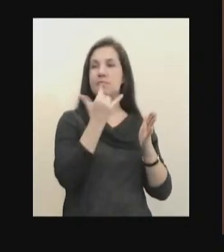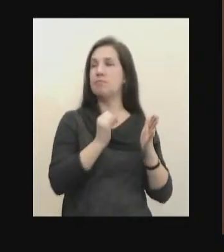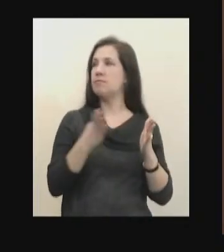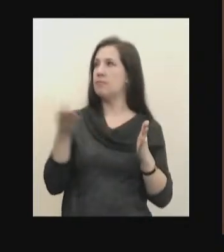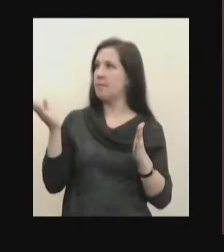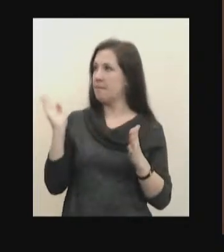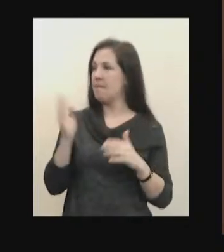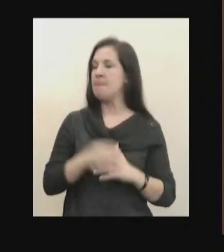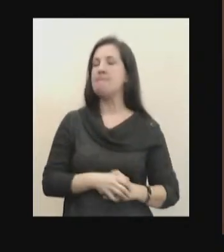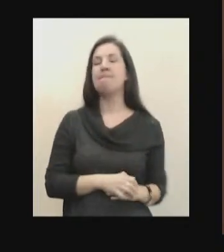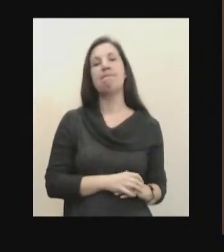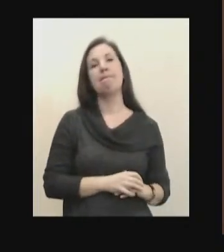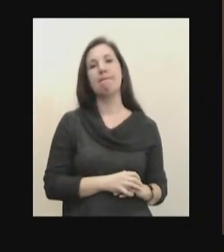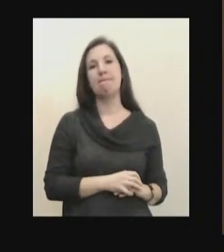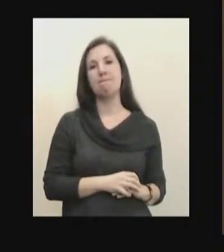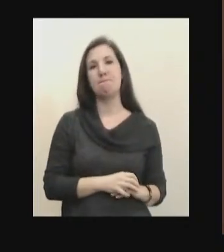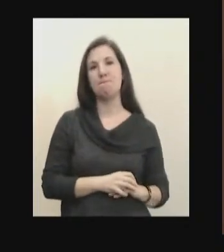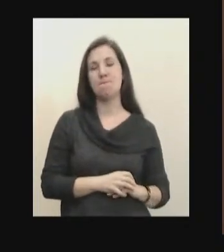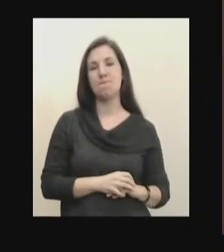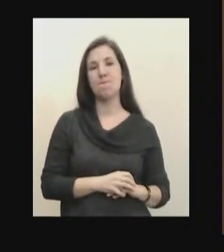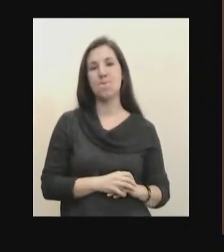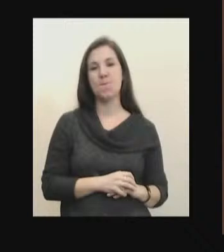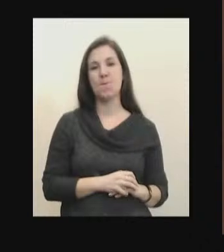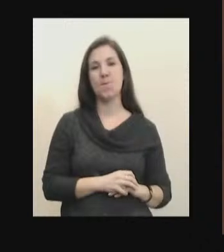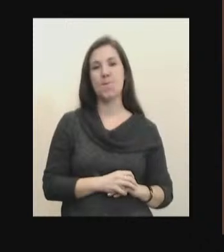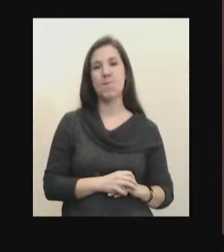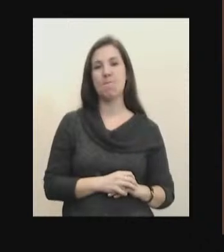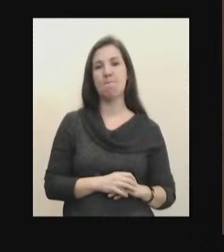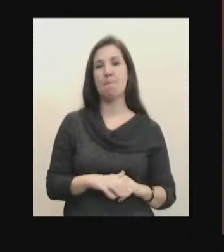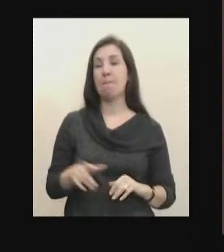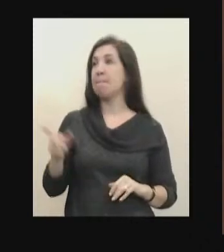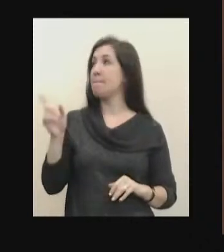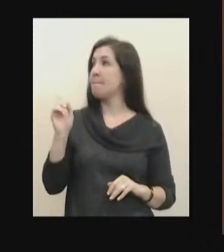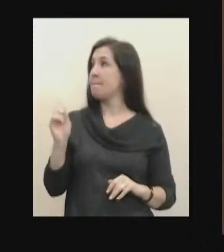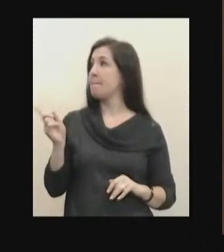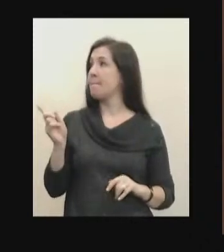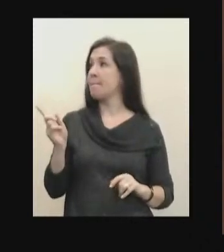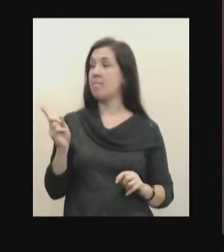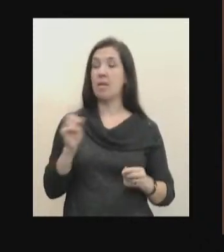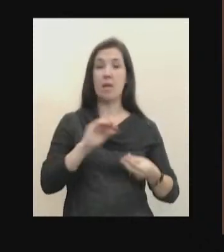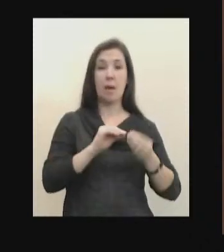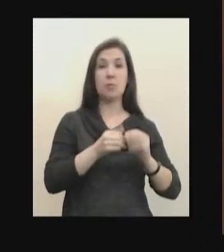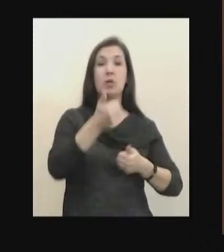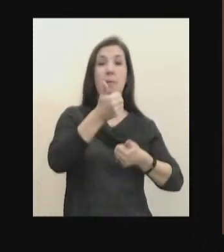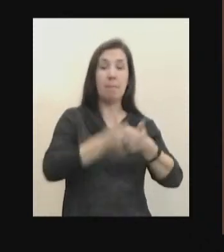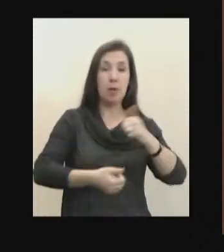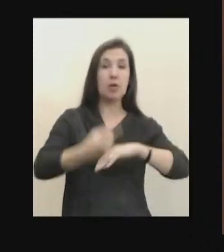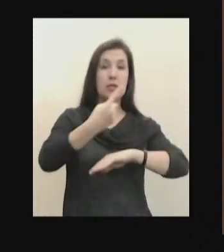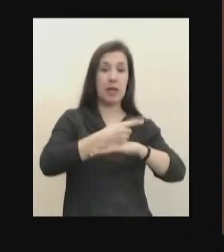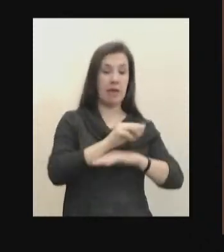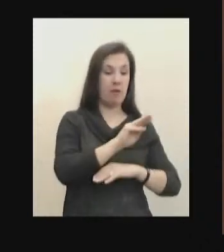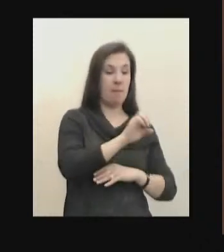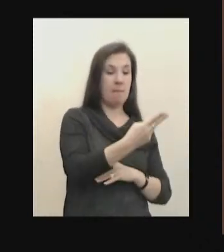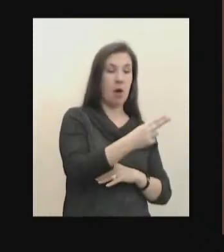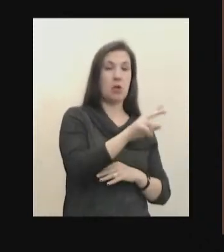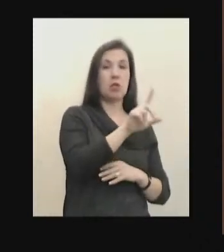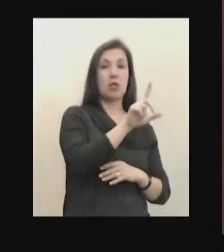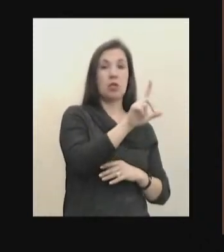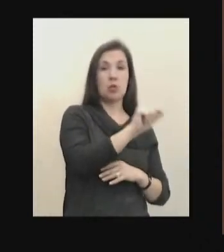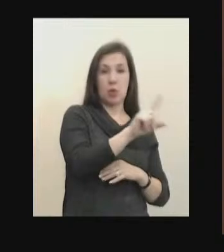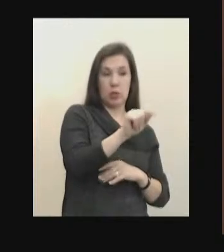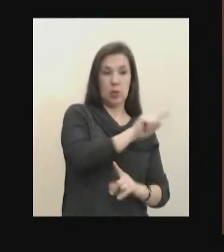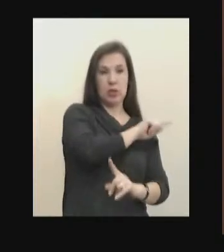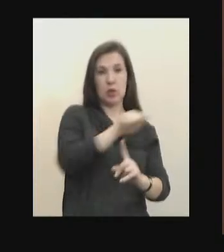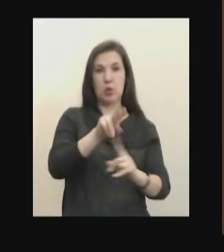form of where we are. This is the COVID-19 cases per day from March 2020 to November 22nd. Does not